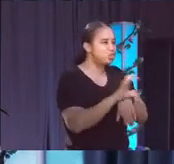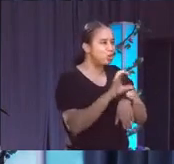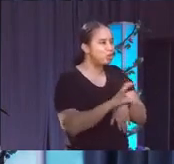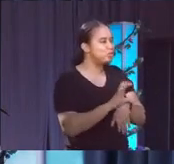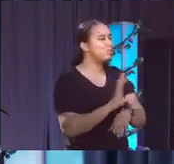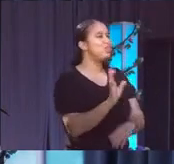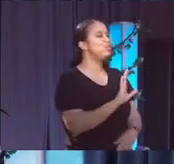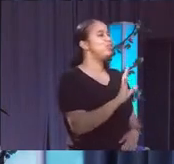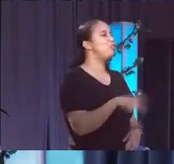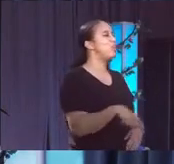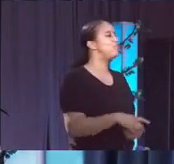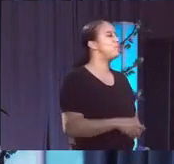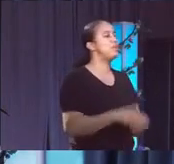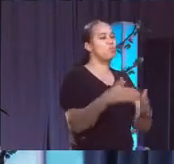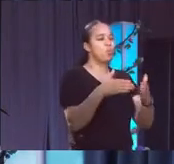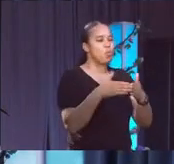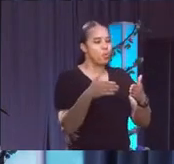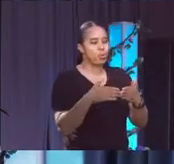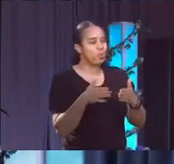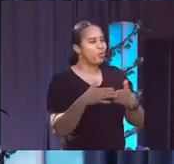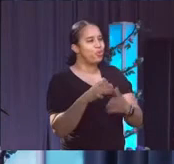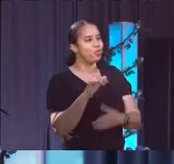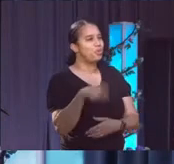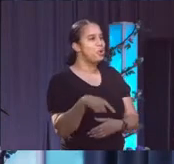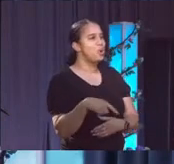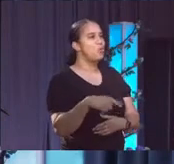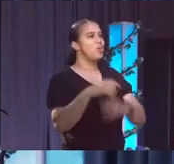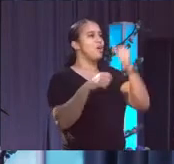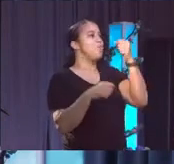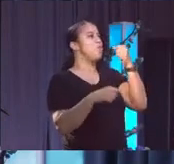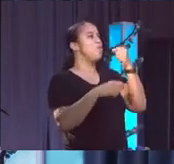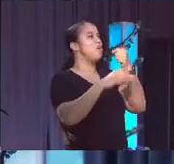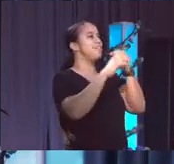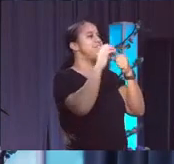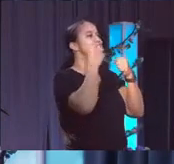You don't even need to be on a corner with a bullhorn.